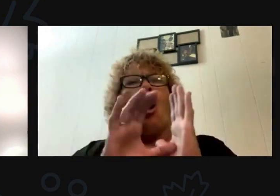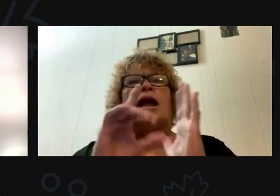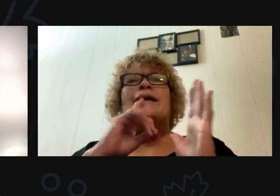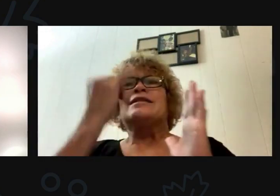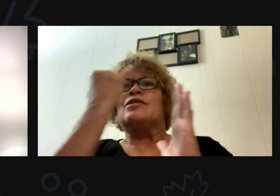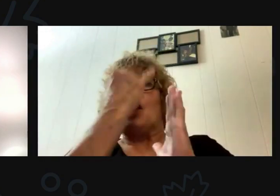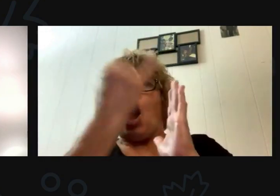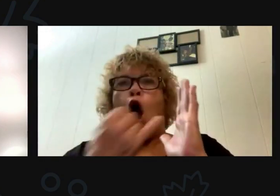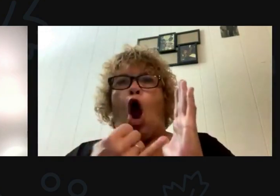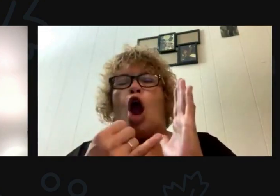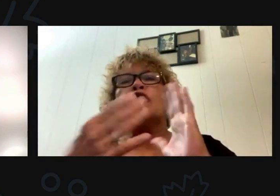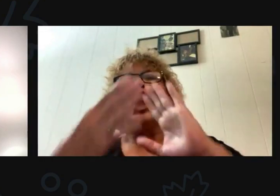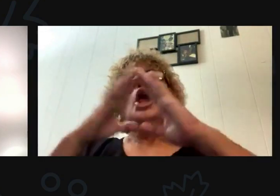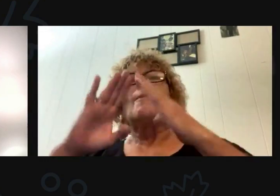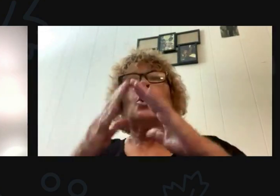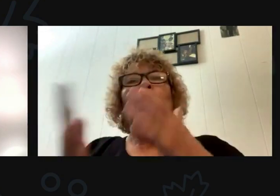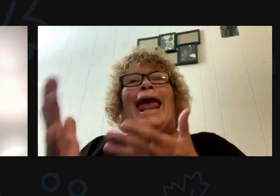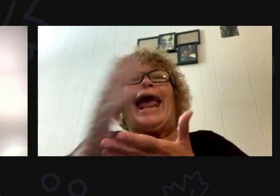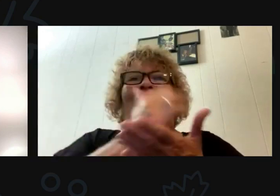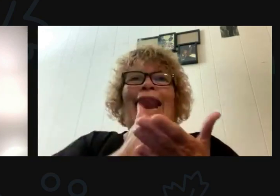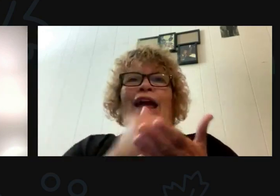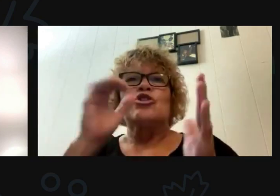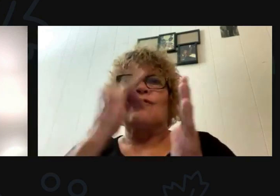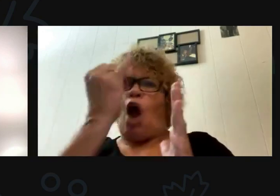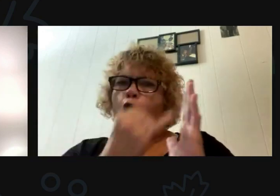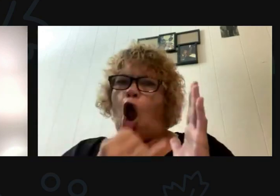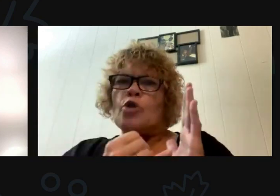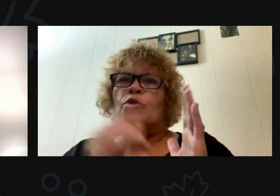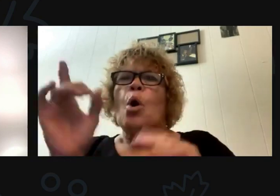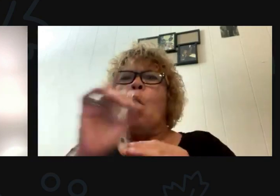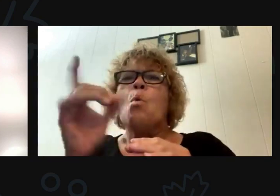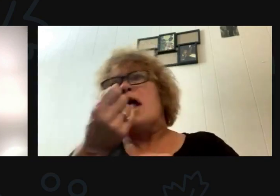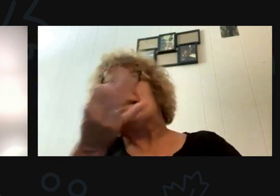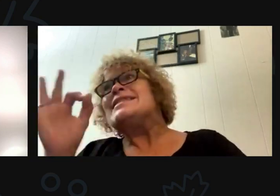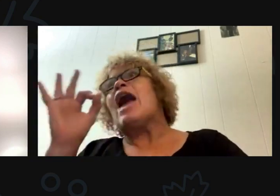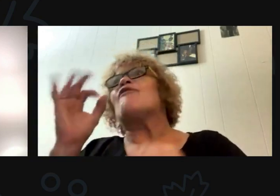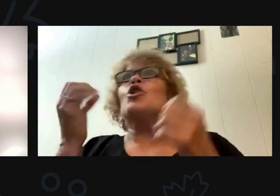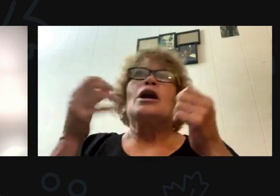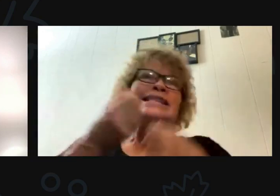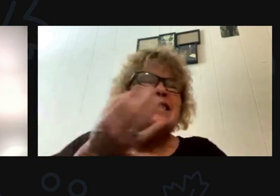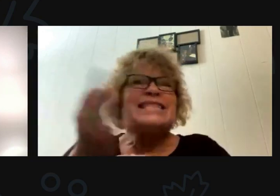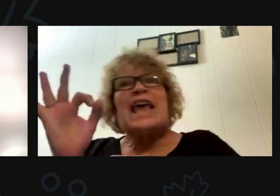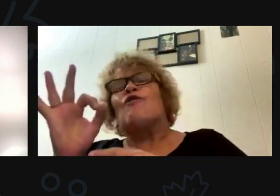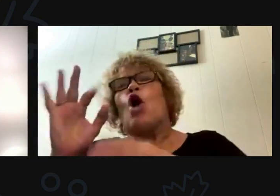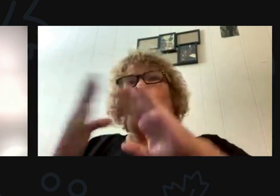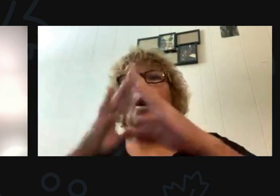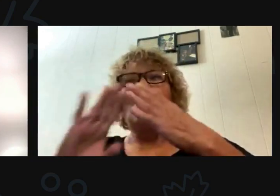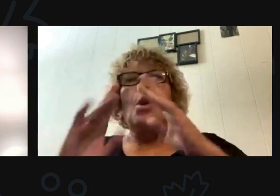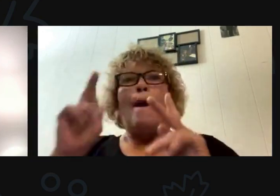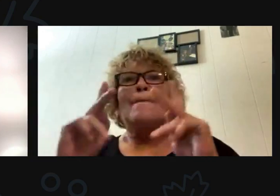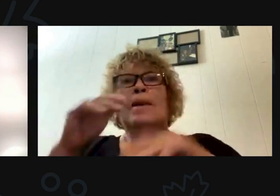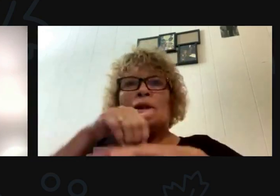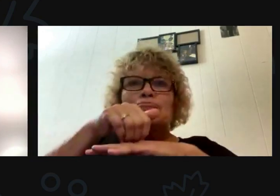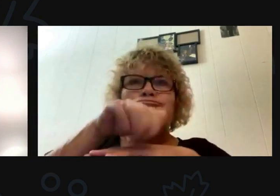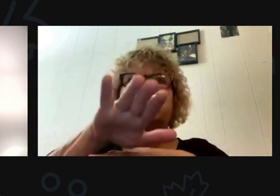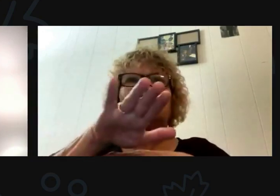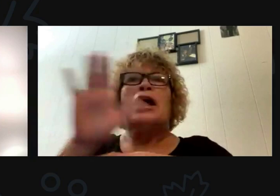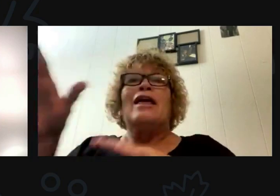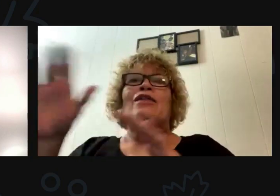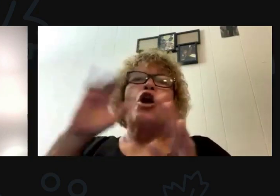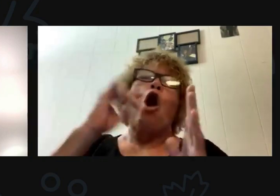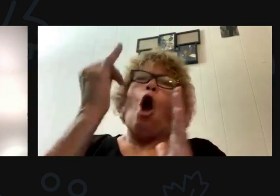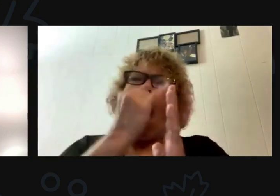community collection art piece, where several dozens and dozens of community members submitted pieces and